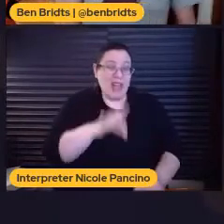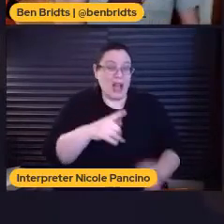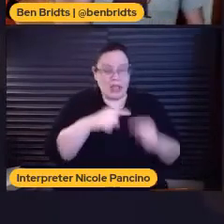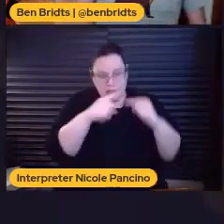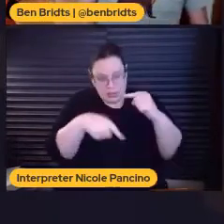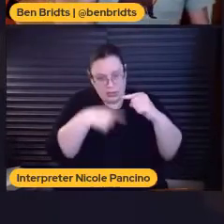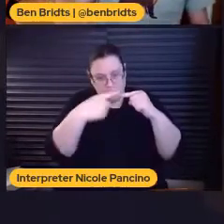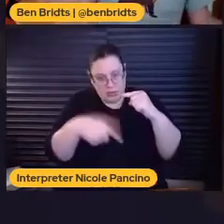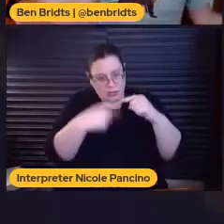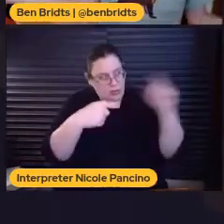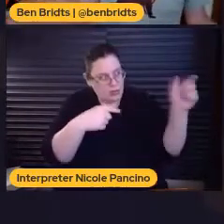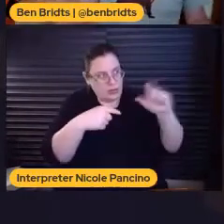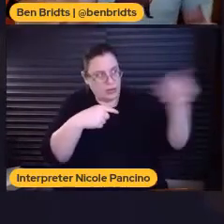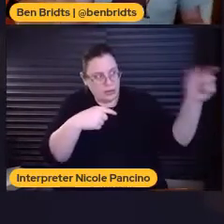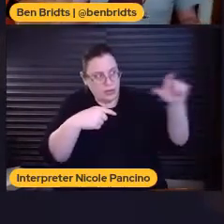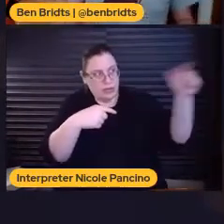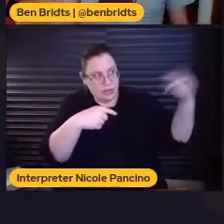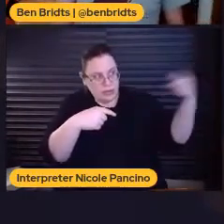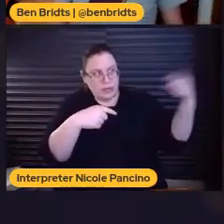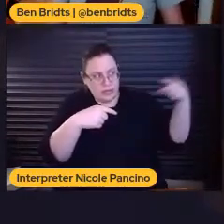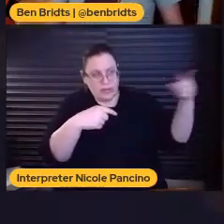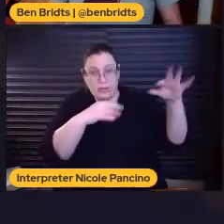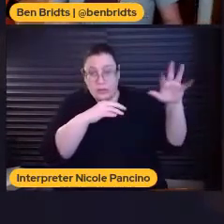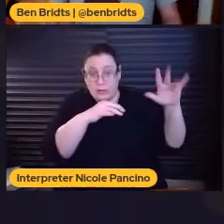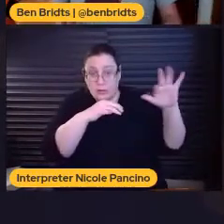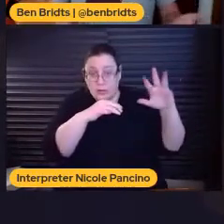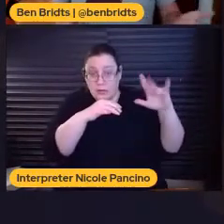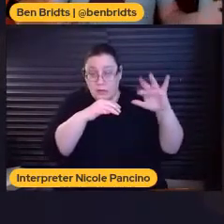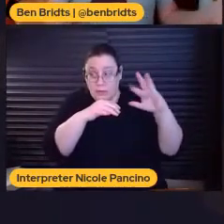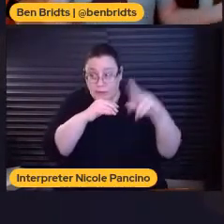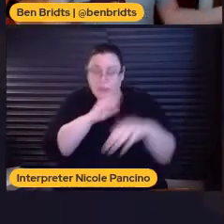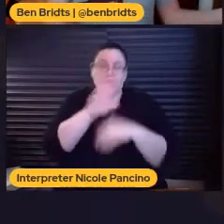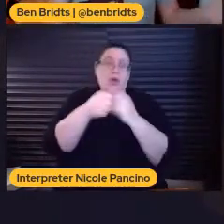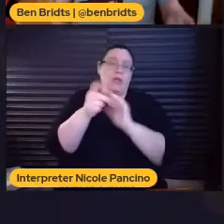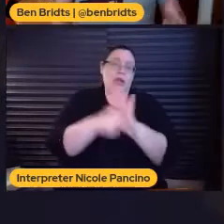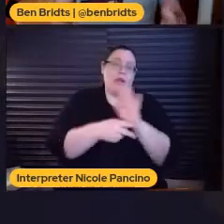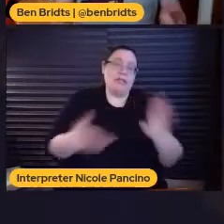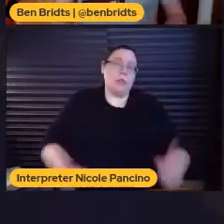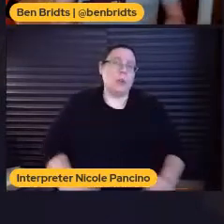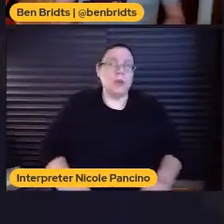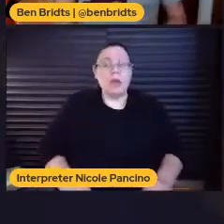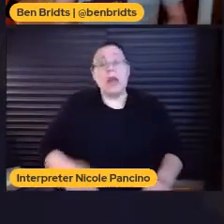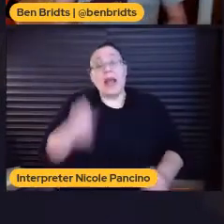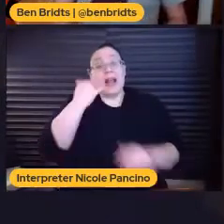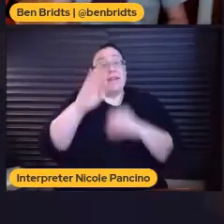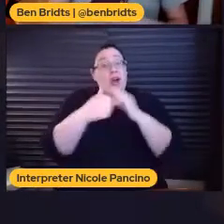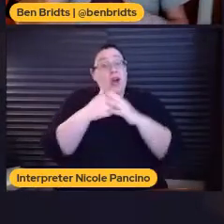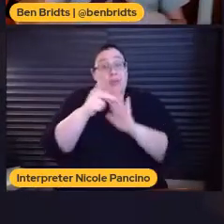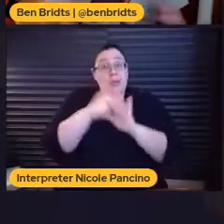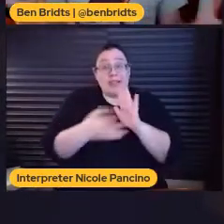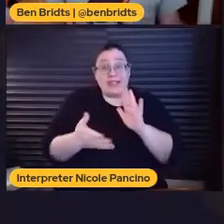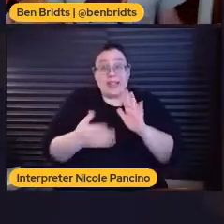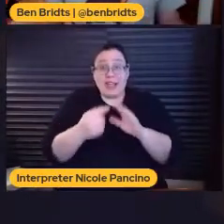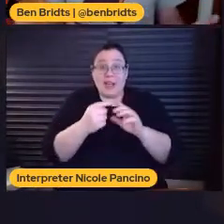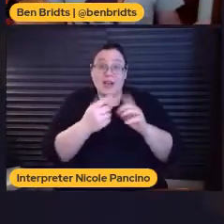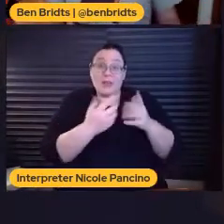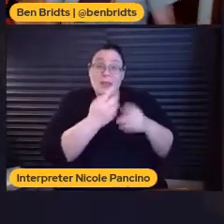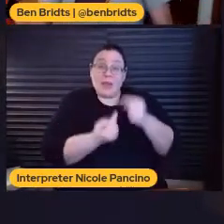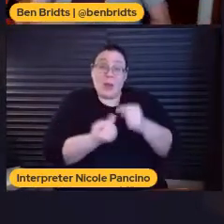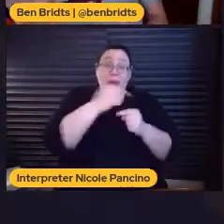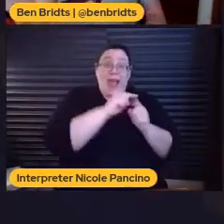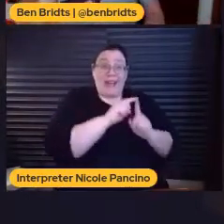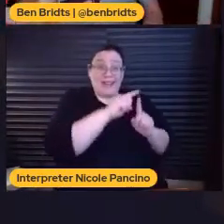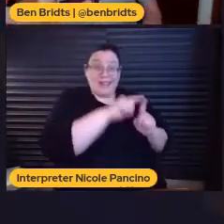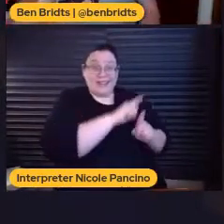cycle until you have every property in there. And even if you have all the properties in there, like the story isn't over